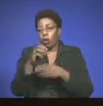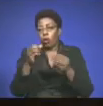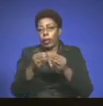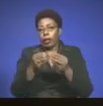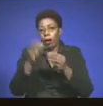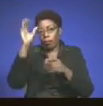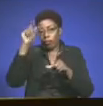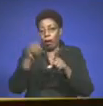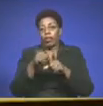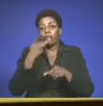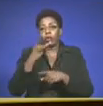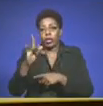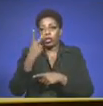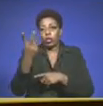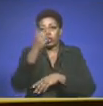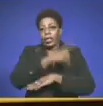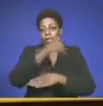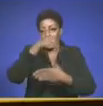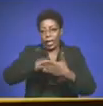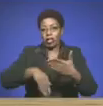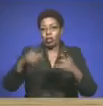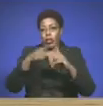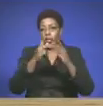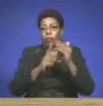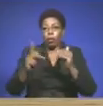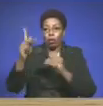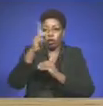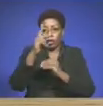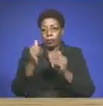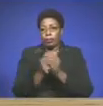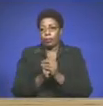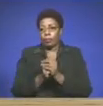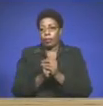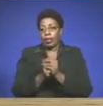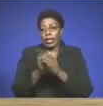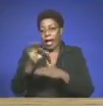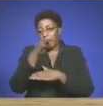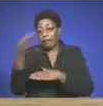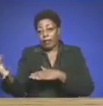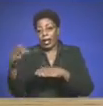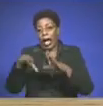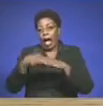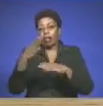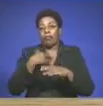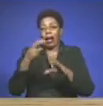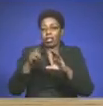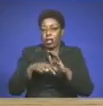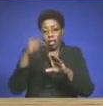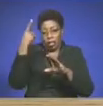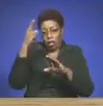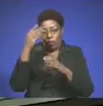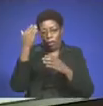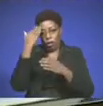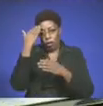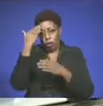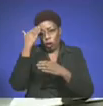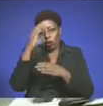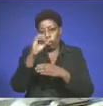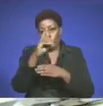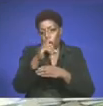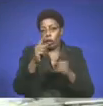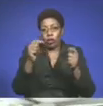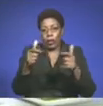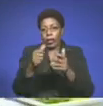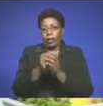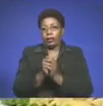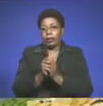birth date just 2 days into the promotion. I fell out of my chair. I thought no one would crack the code so soon. Check in